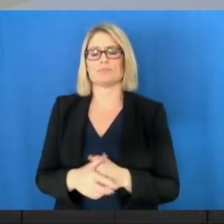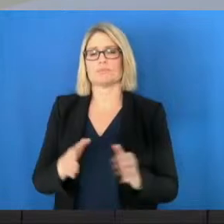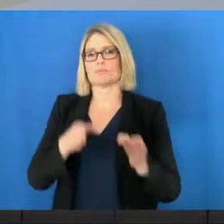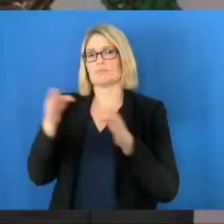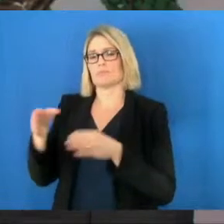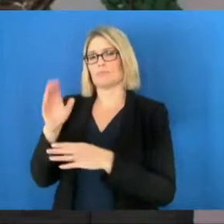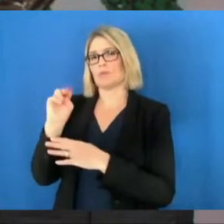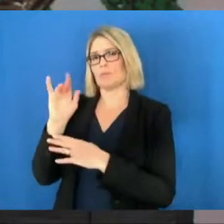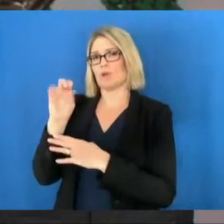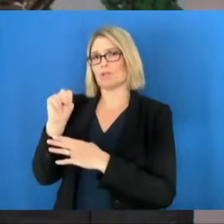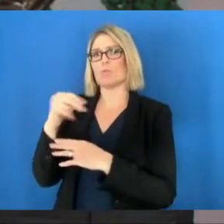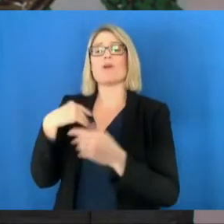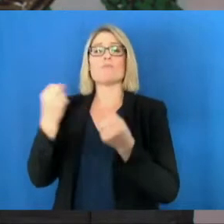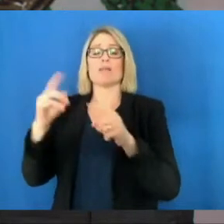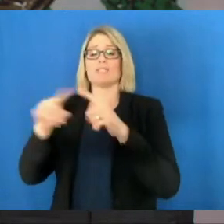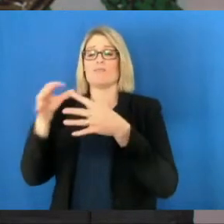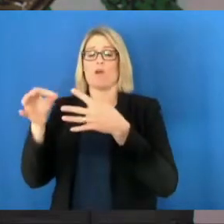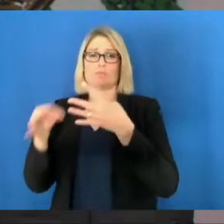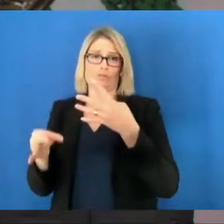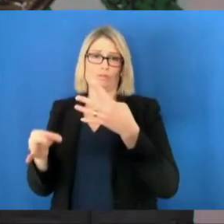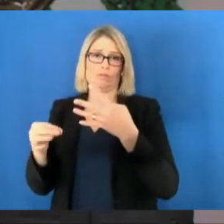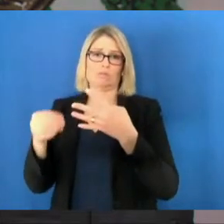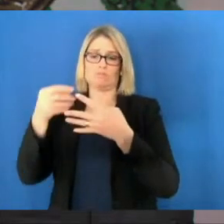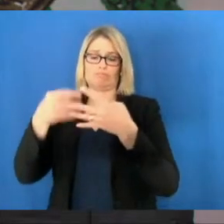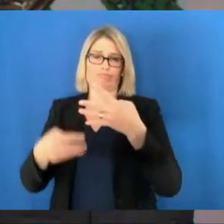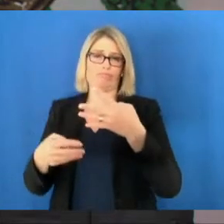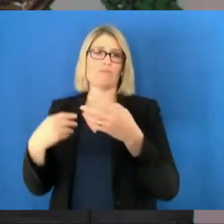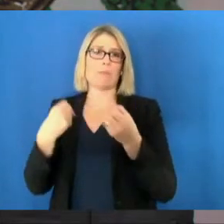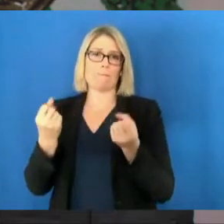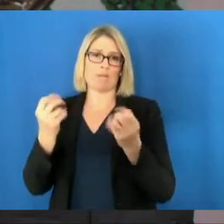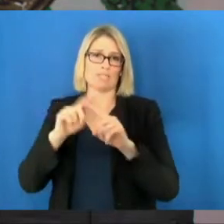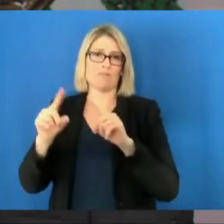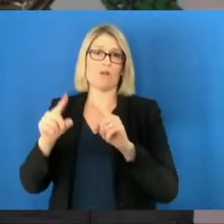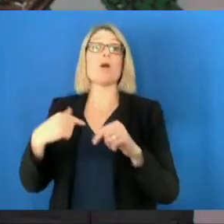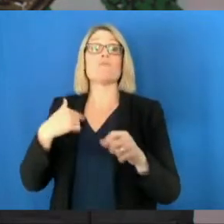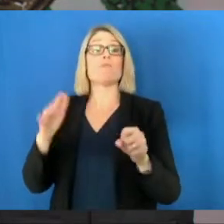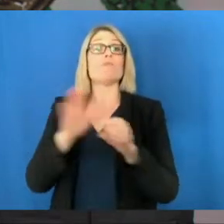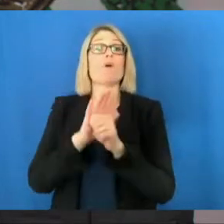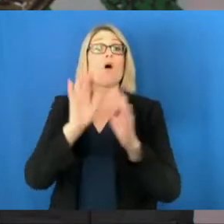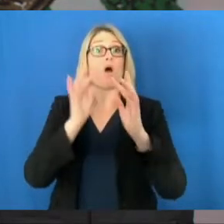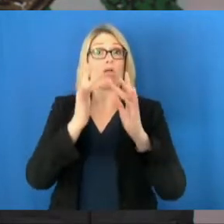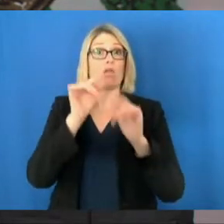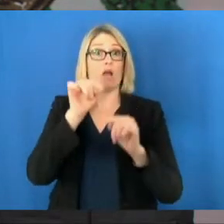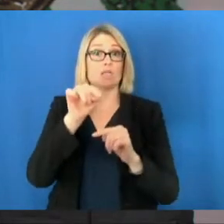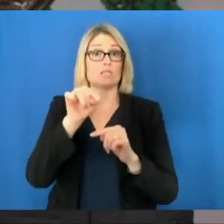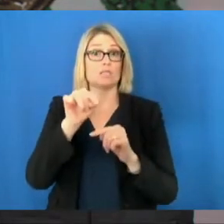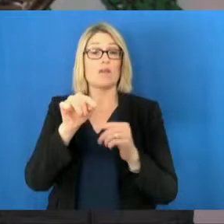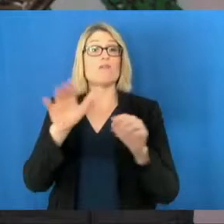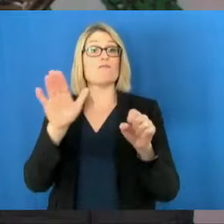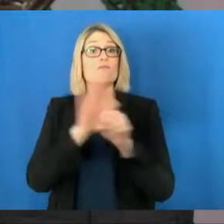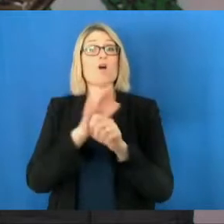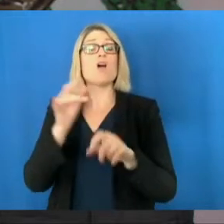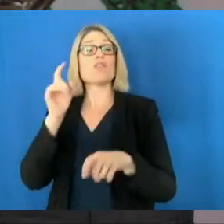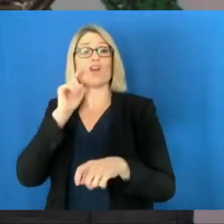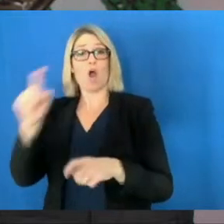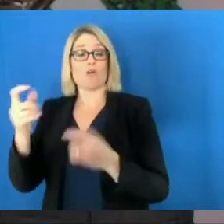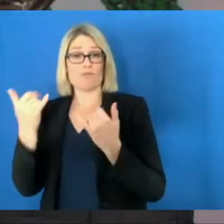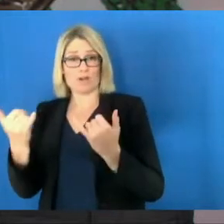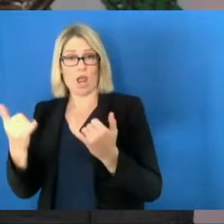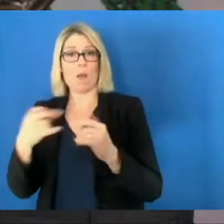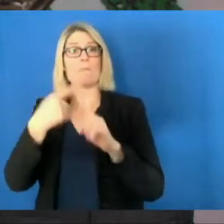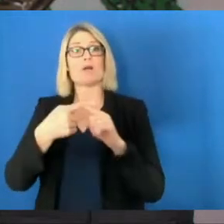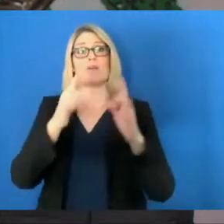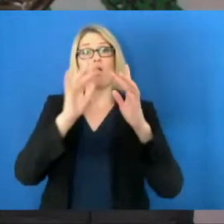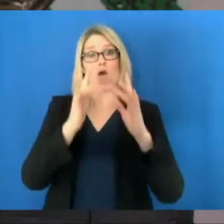multiple options, I guess, Brian, and the fully online booking system will come later, as Dr. Morrison said, as